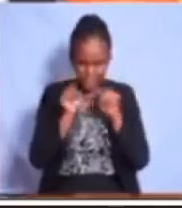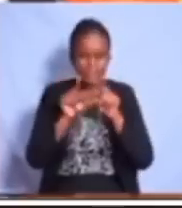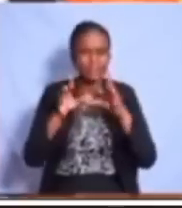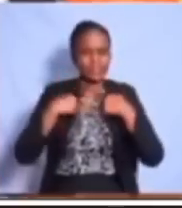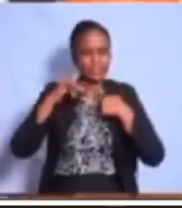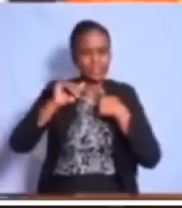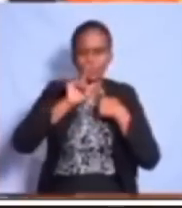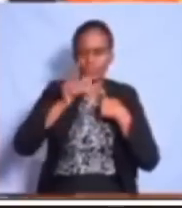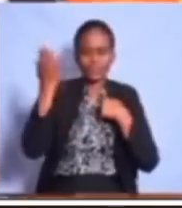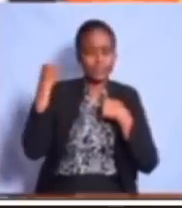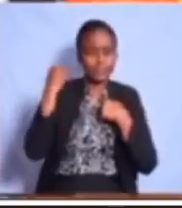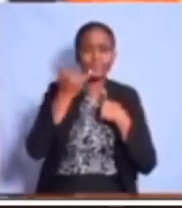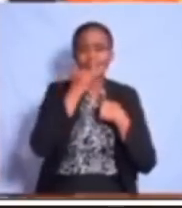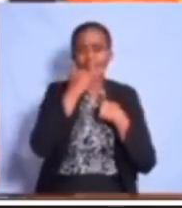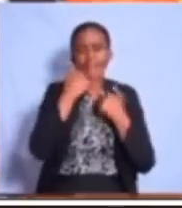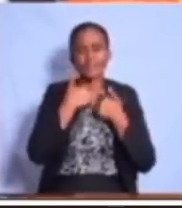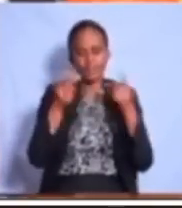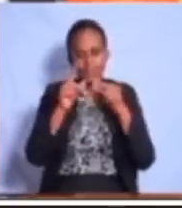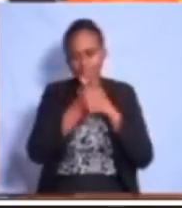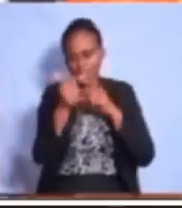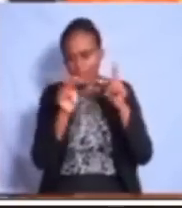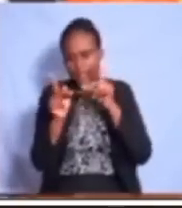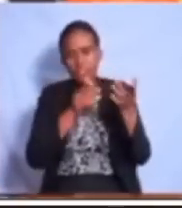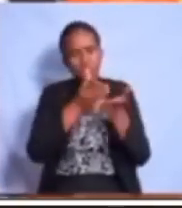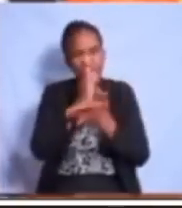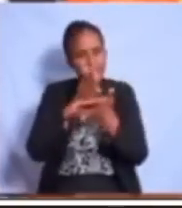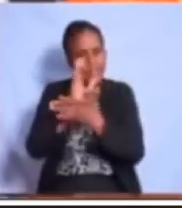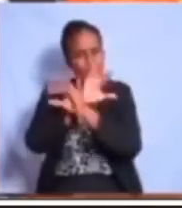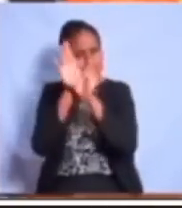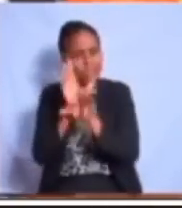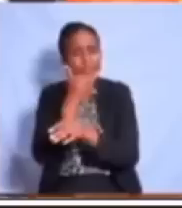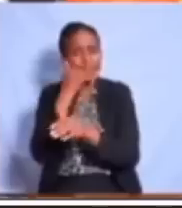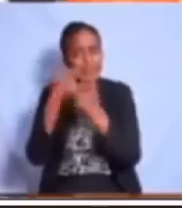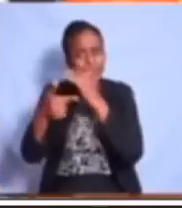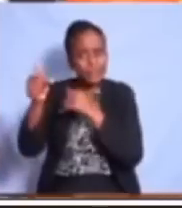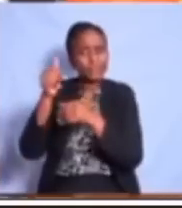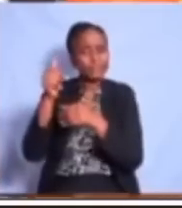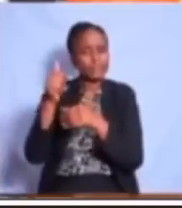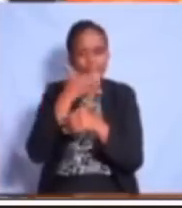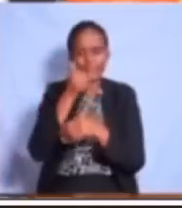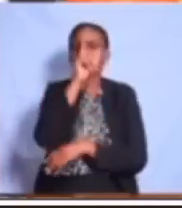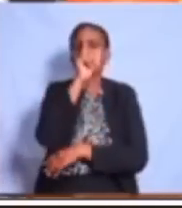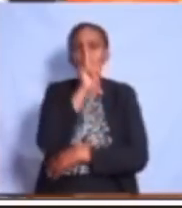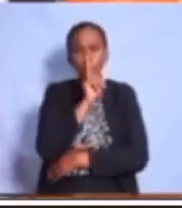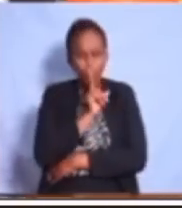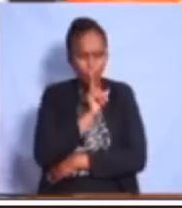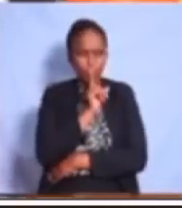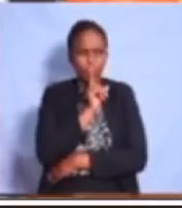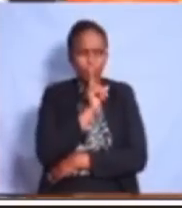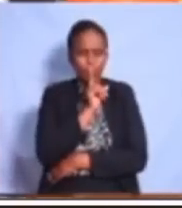that we made mistakes. And when others are correcting the mistakes you made, sit quietly.